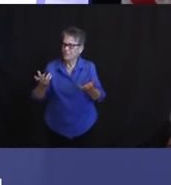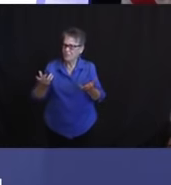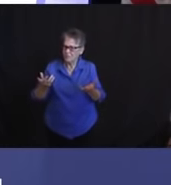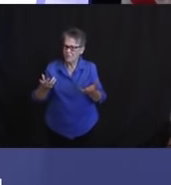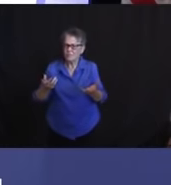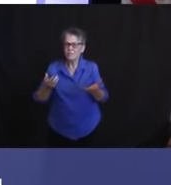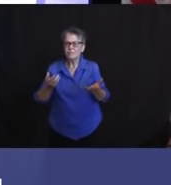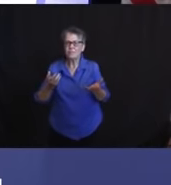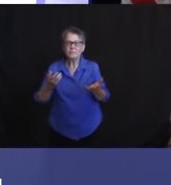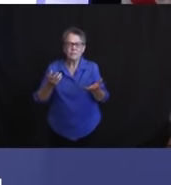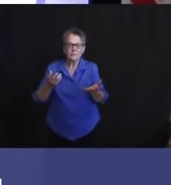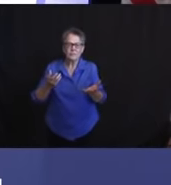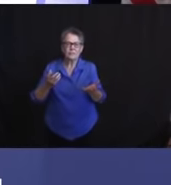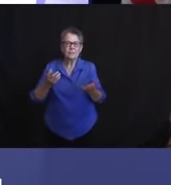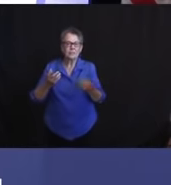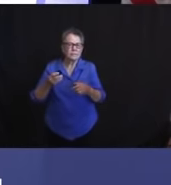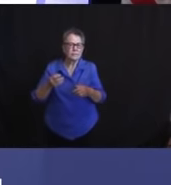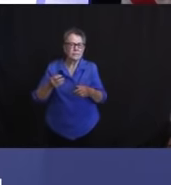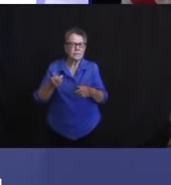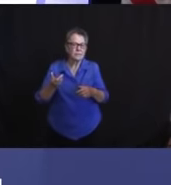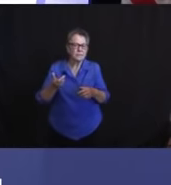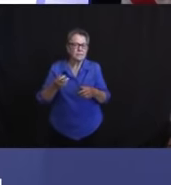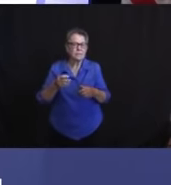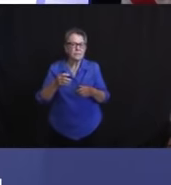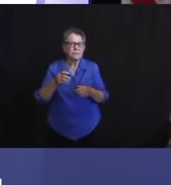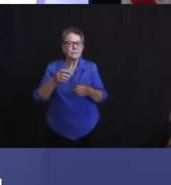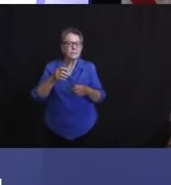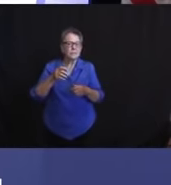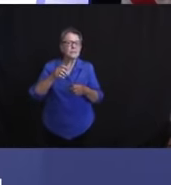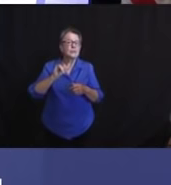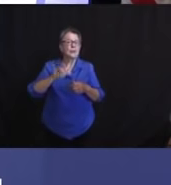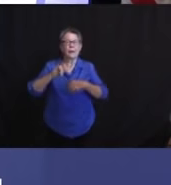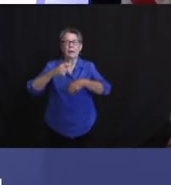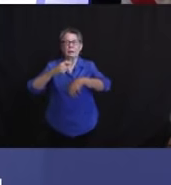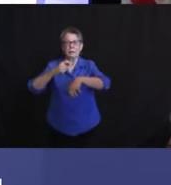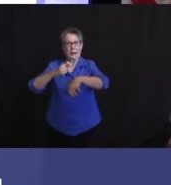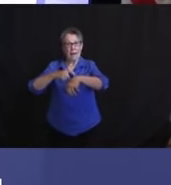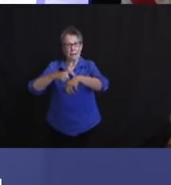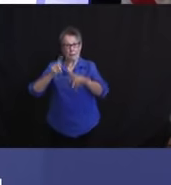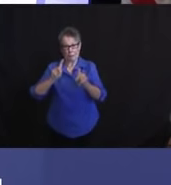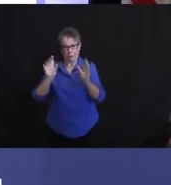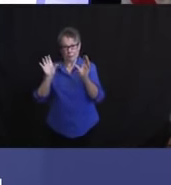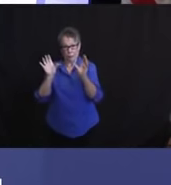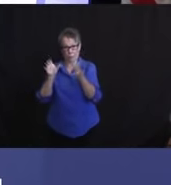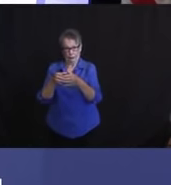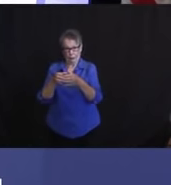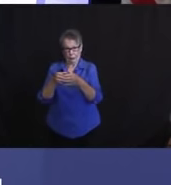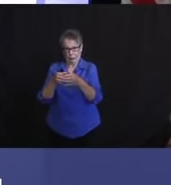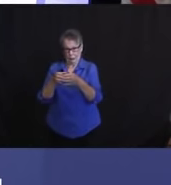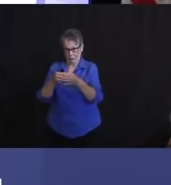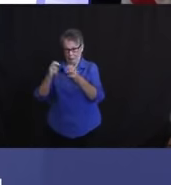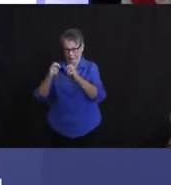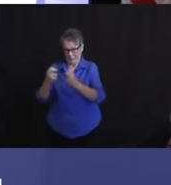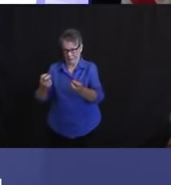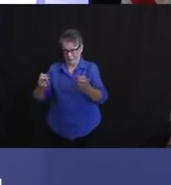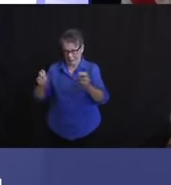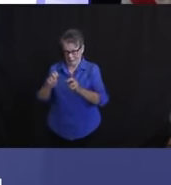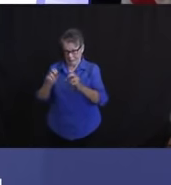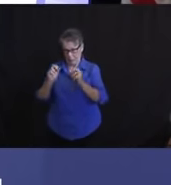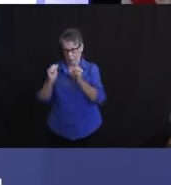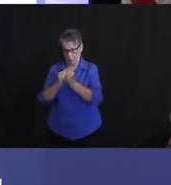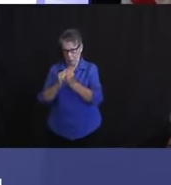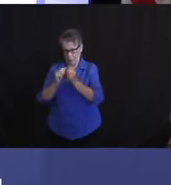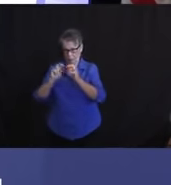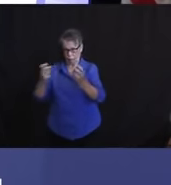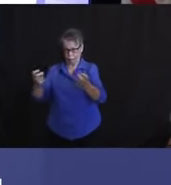conditioning contributed to the transmission of respiratory droplets to other diners that spread the disease. We are seeing outbreaks